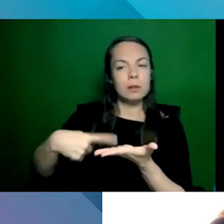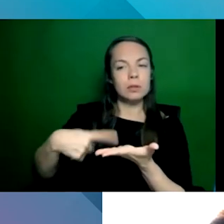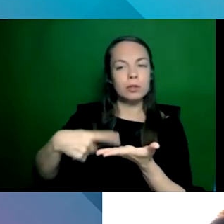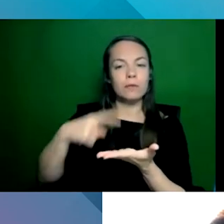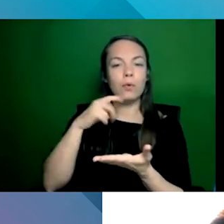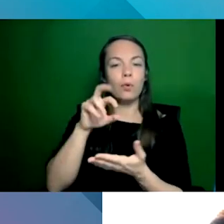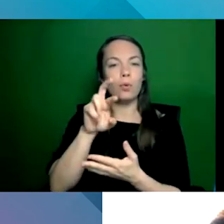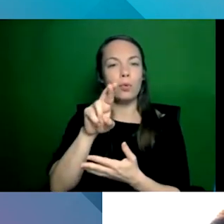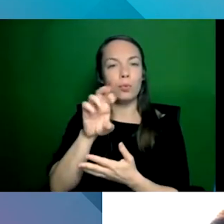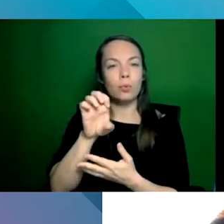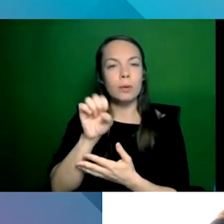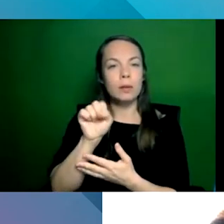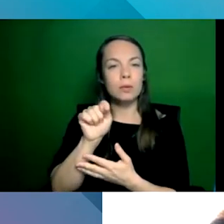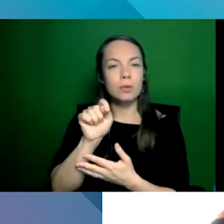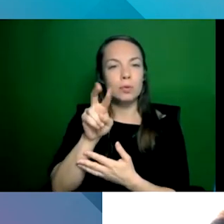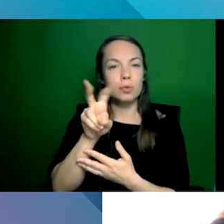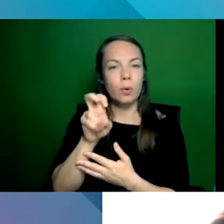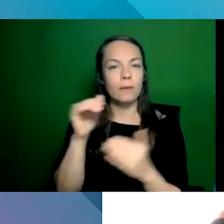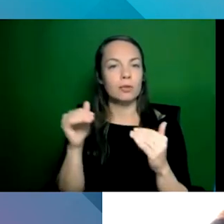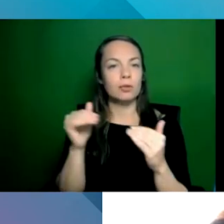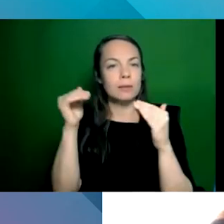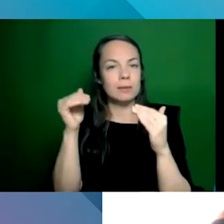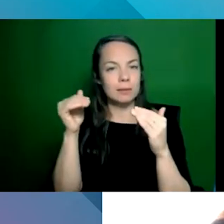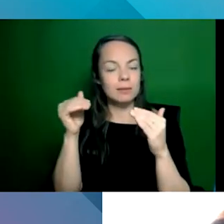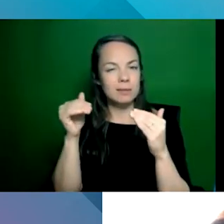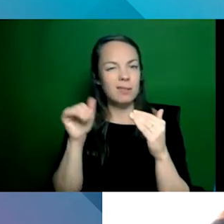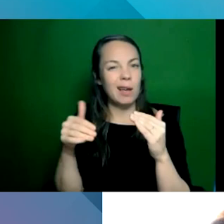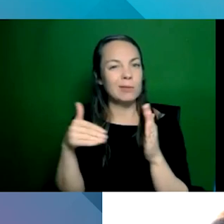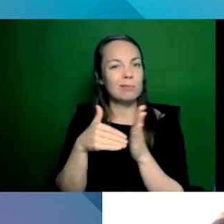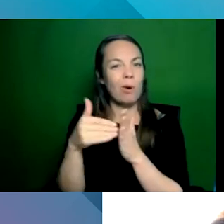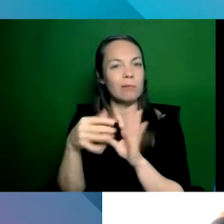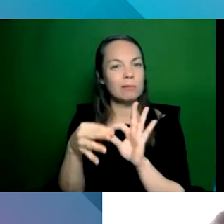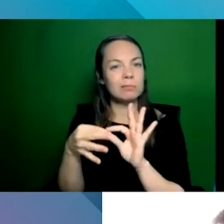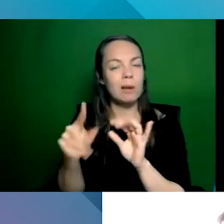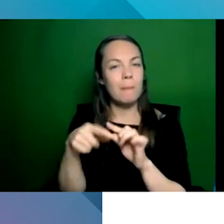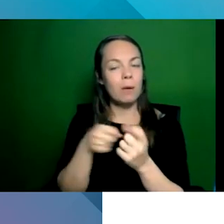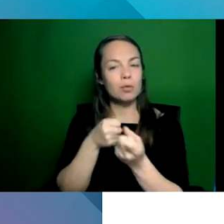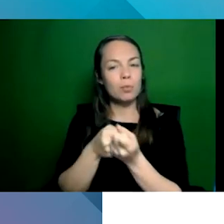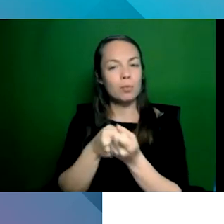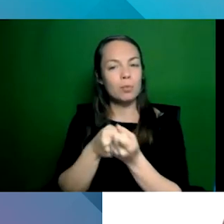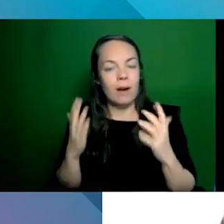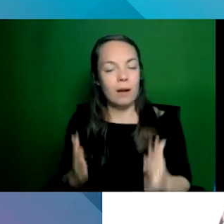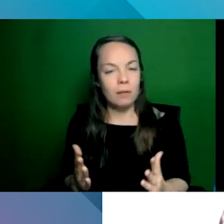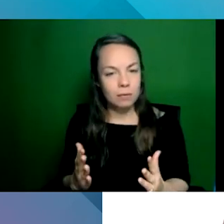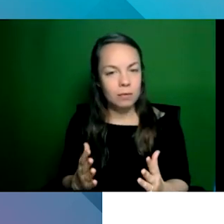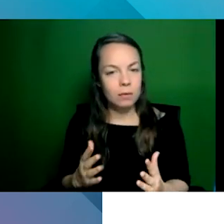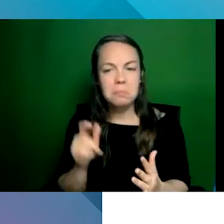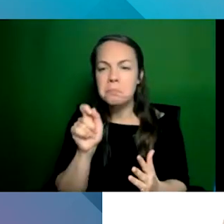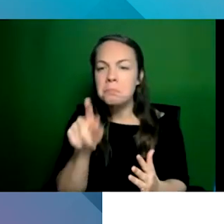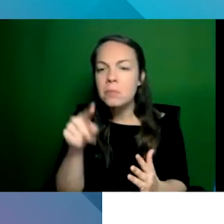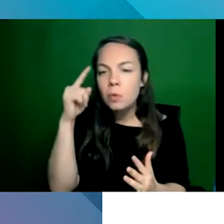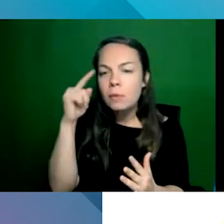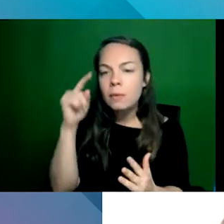an option. Restorative justice is often brought up in terms of supporting survivors, but do you think the option of restorative